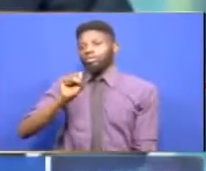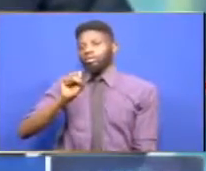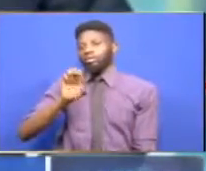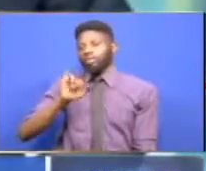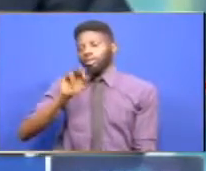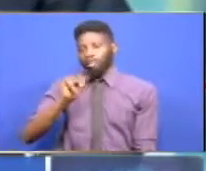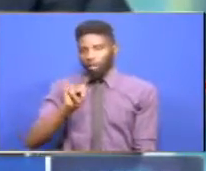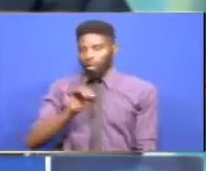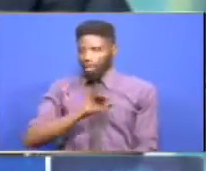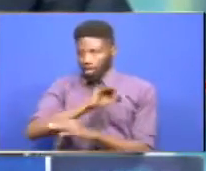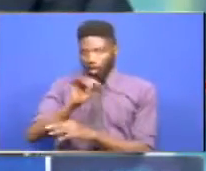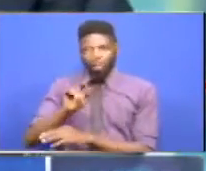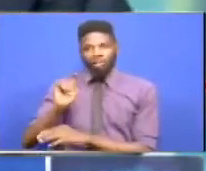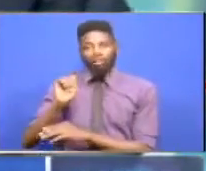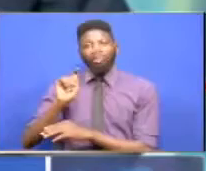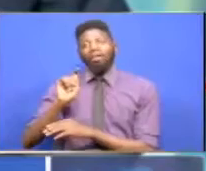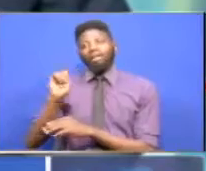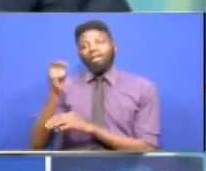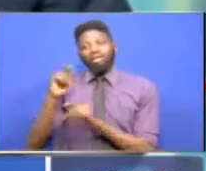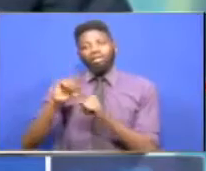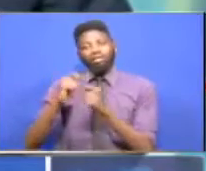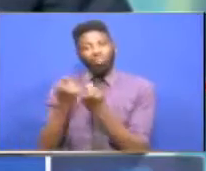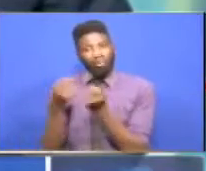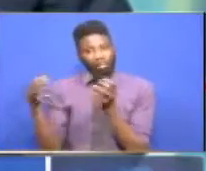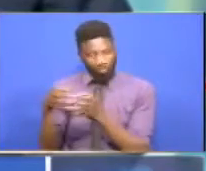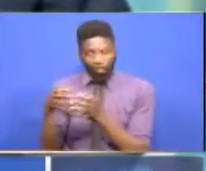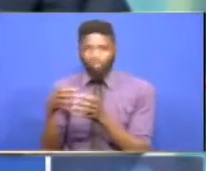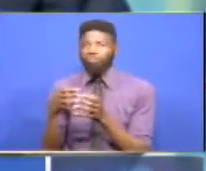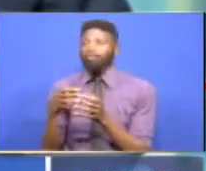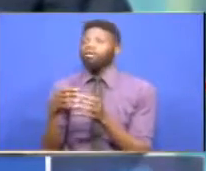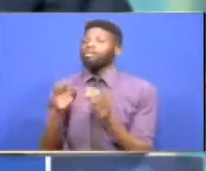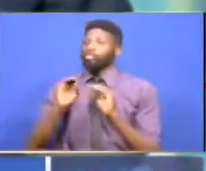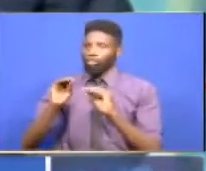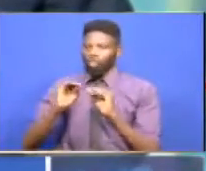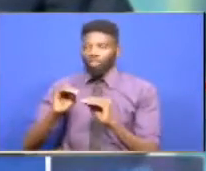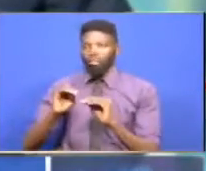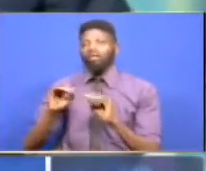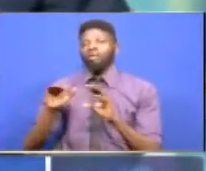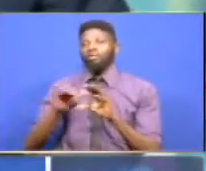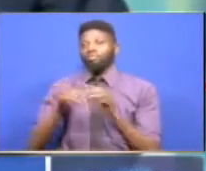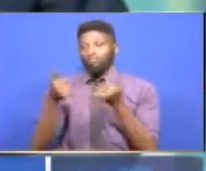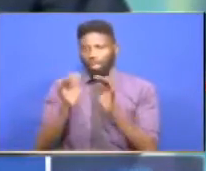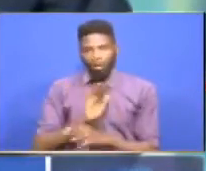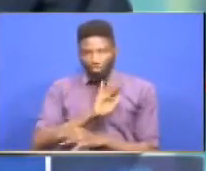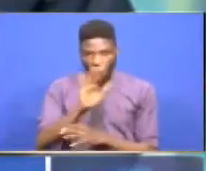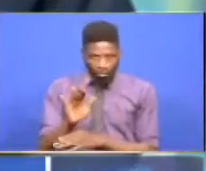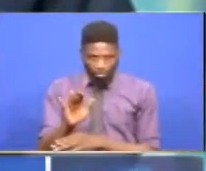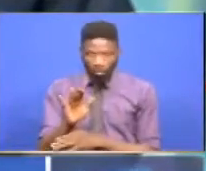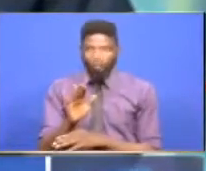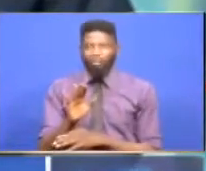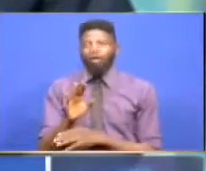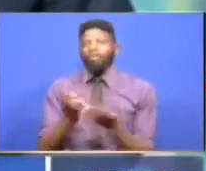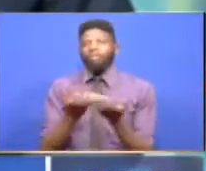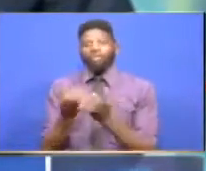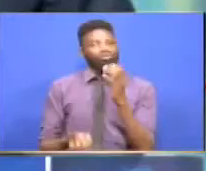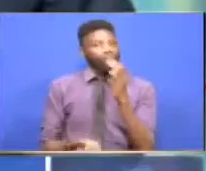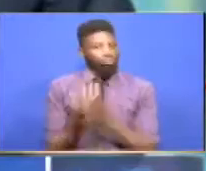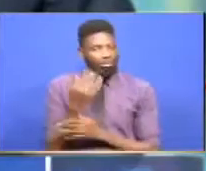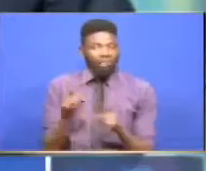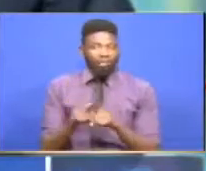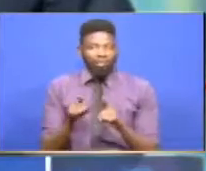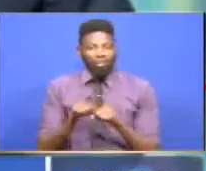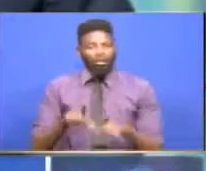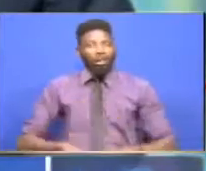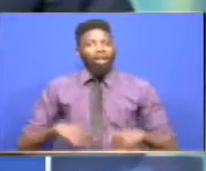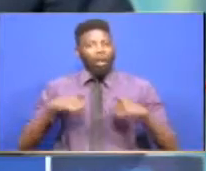players on the need to invest and to have a saving culture to enable them to cope with life after football. Bashir made the